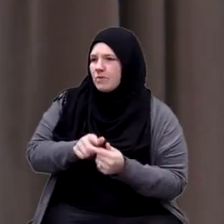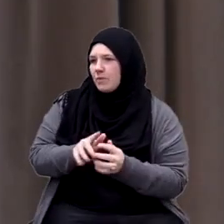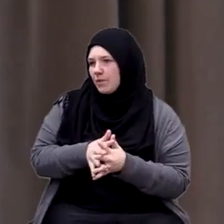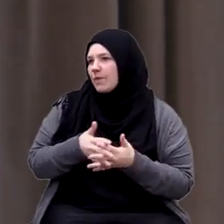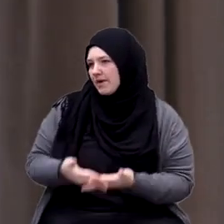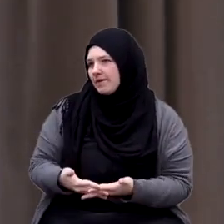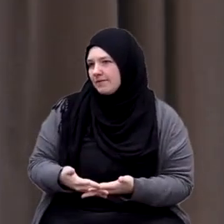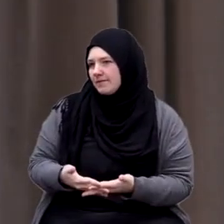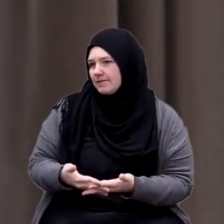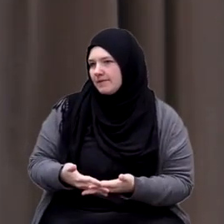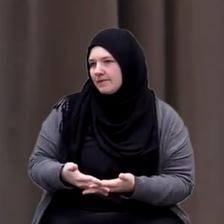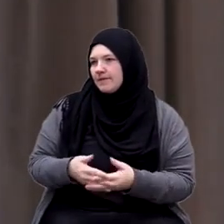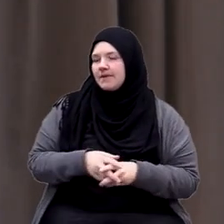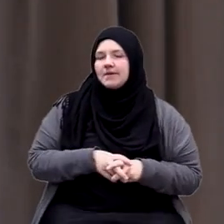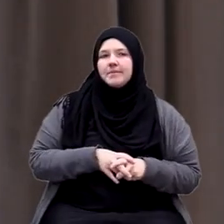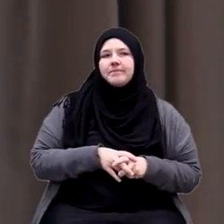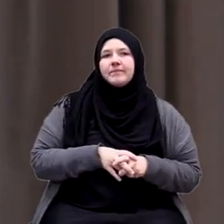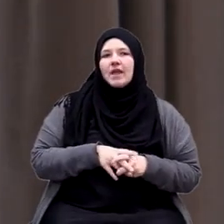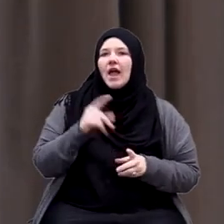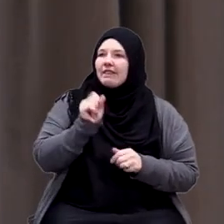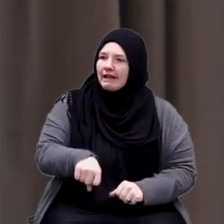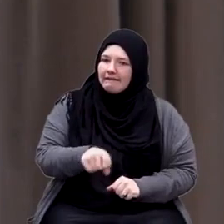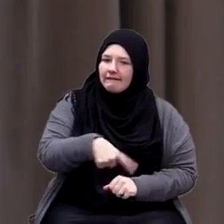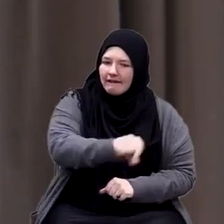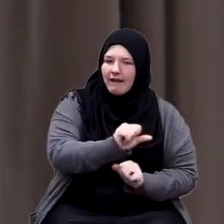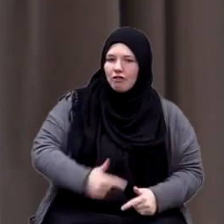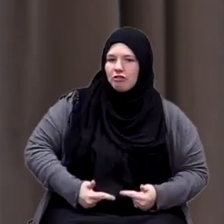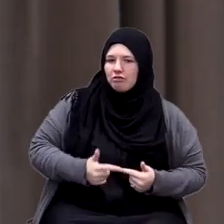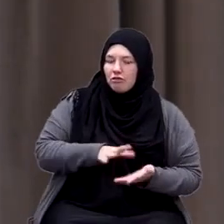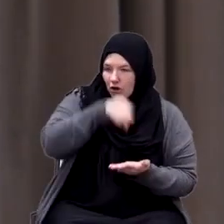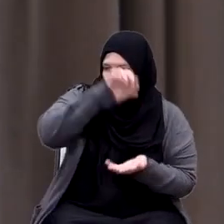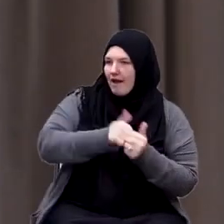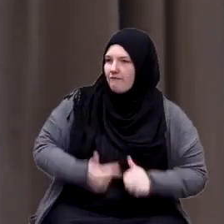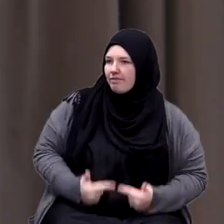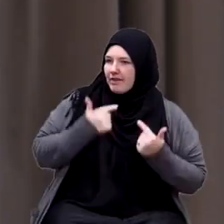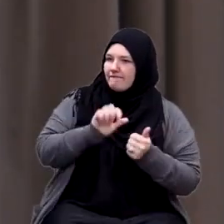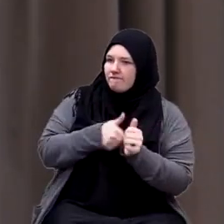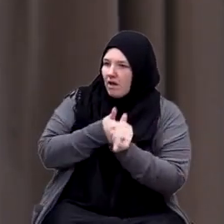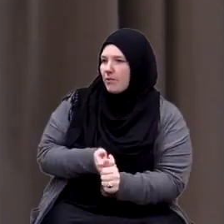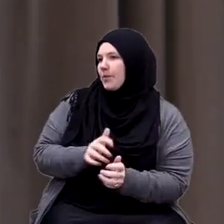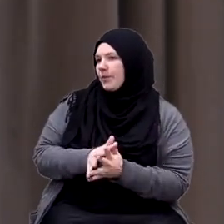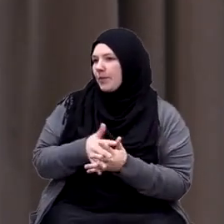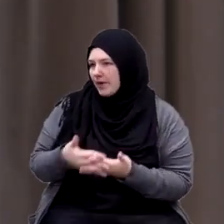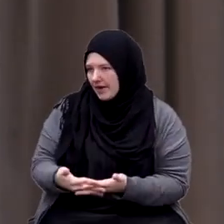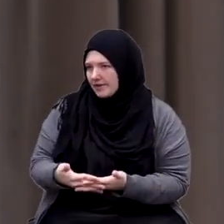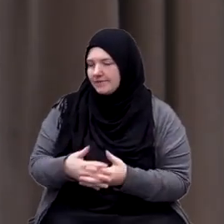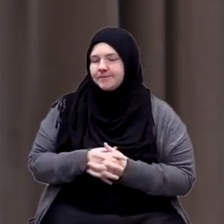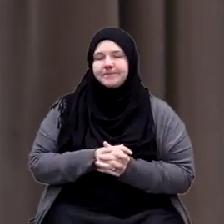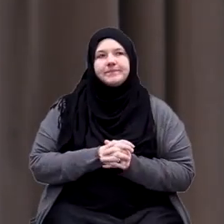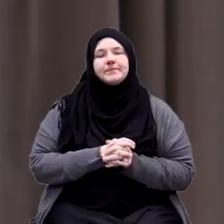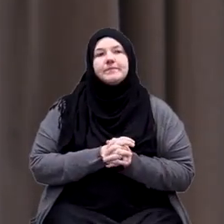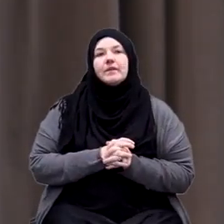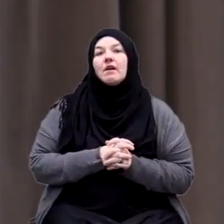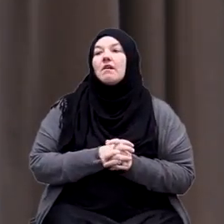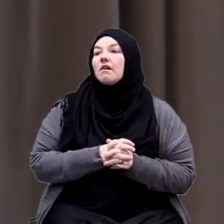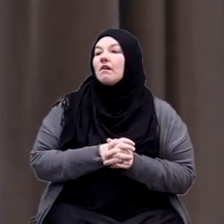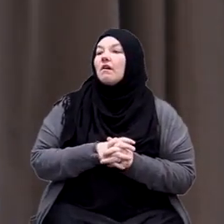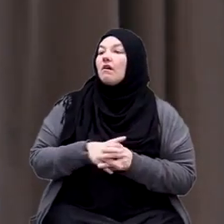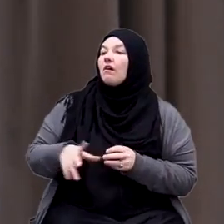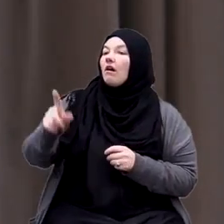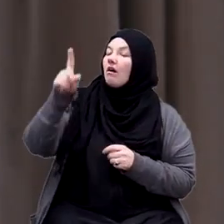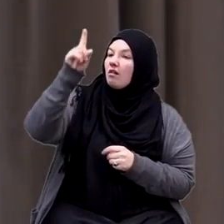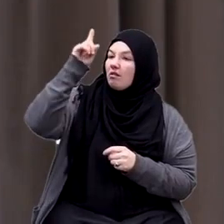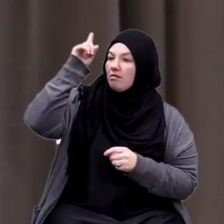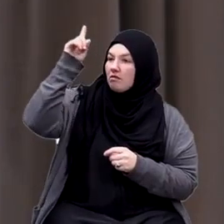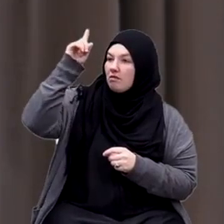Quran and according to the Quran. Allah subhanahu wa ta'ala says to the Prophet sallallahu alayhi